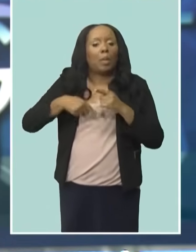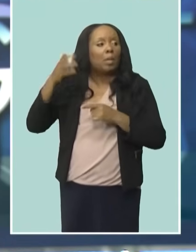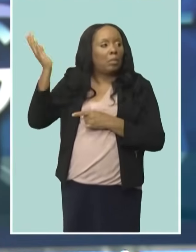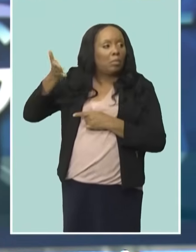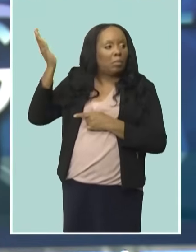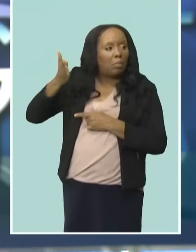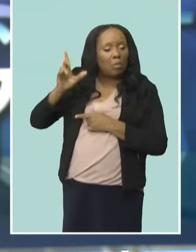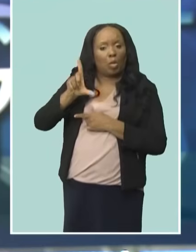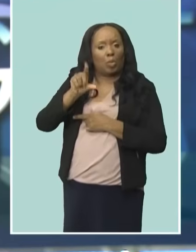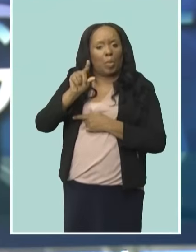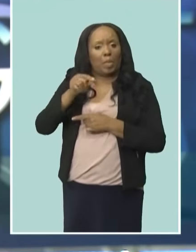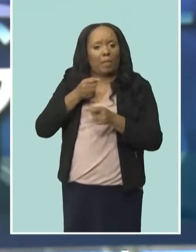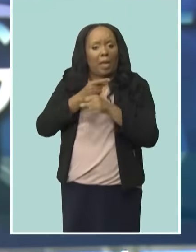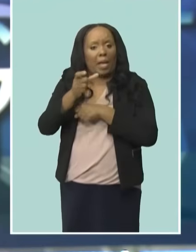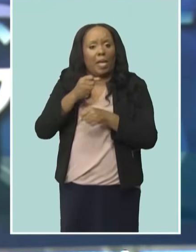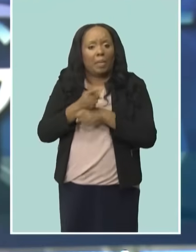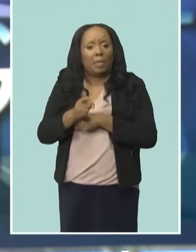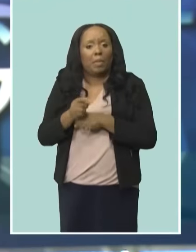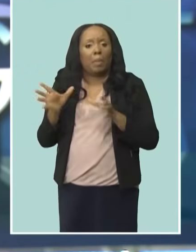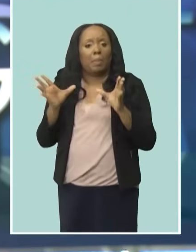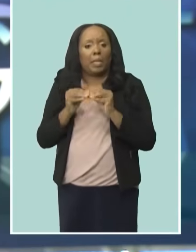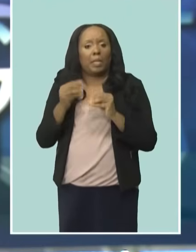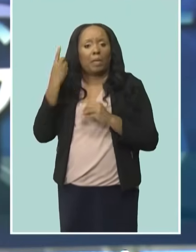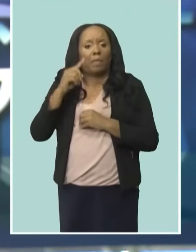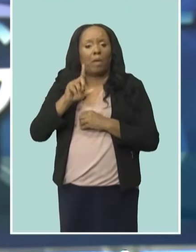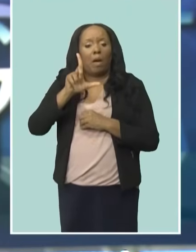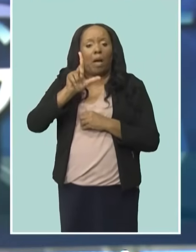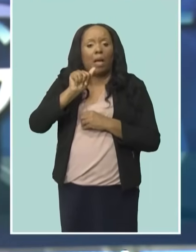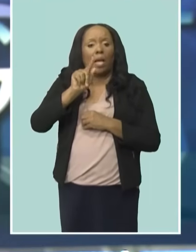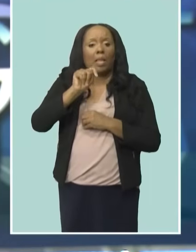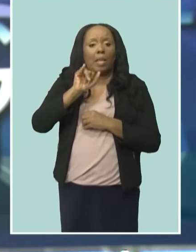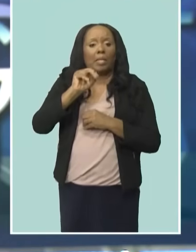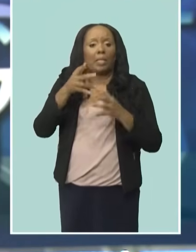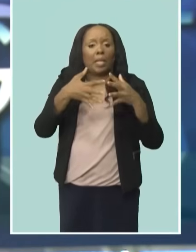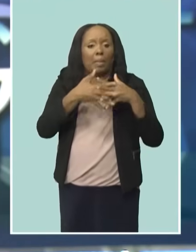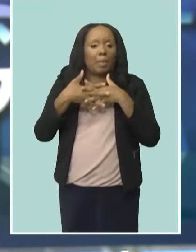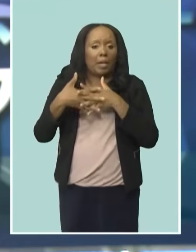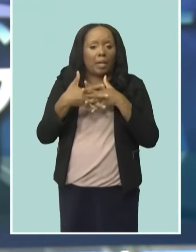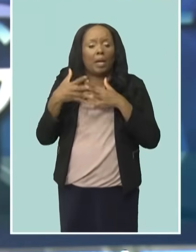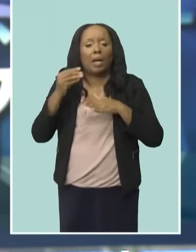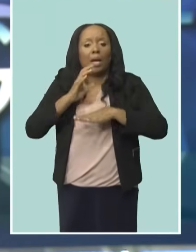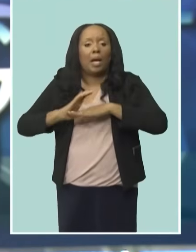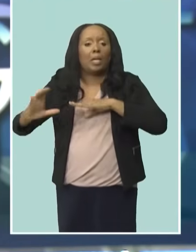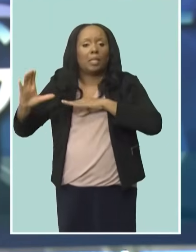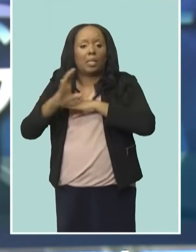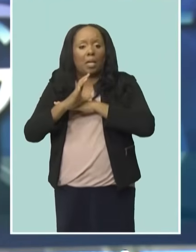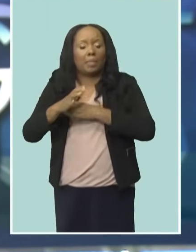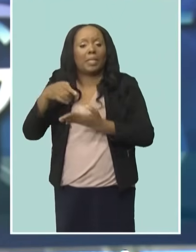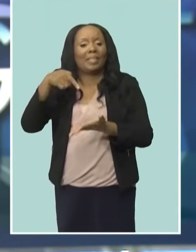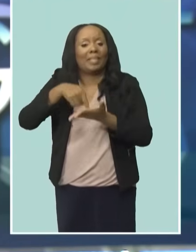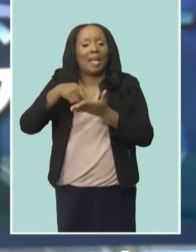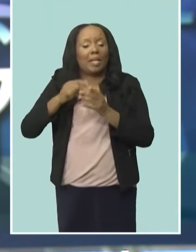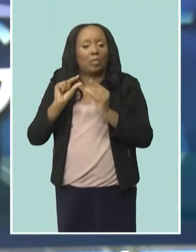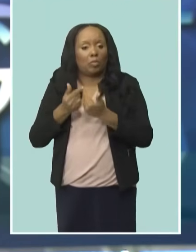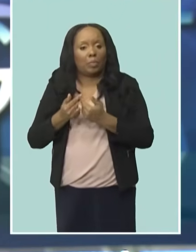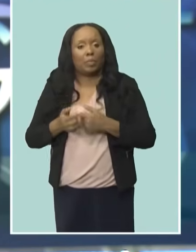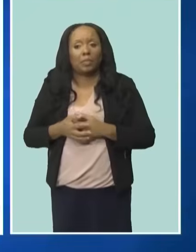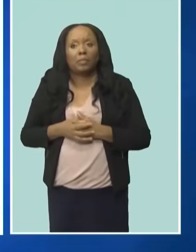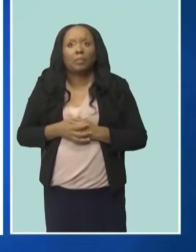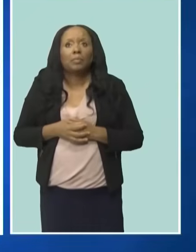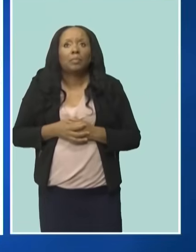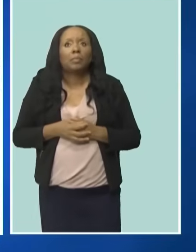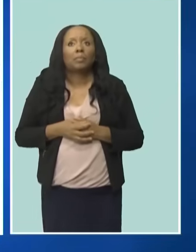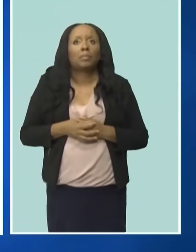20th annual meeting Latin America and the Caribbean, or LAC Debt Group 2025. So what